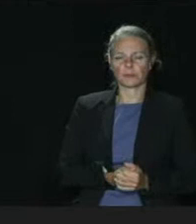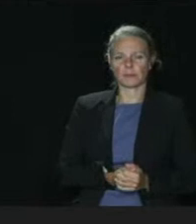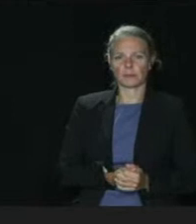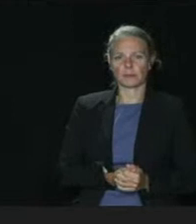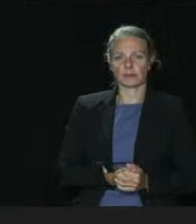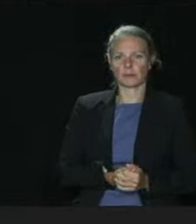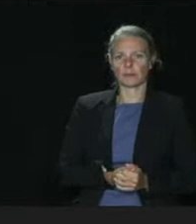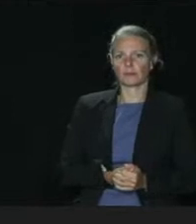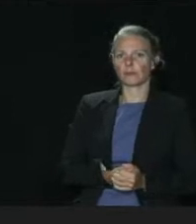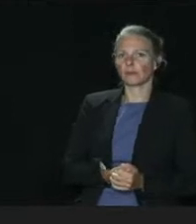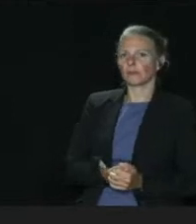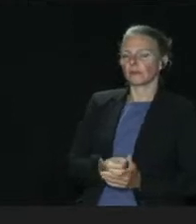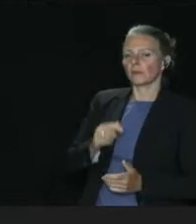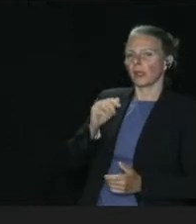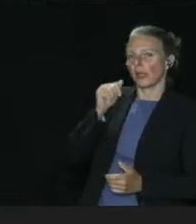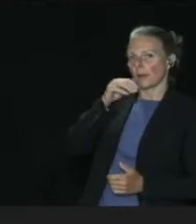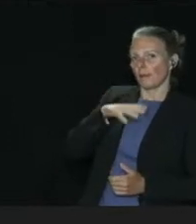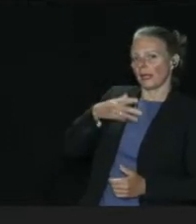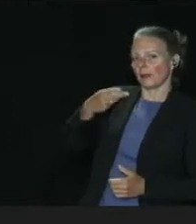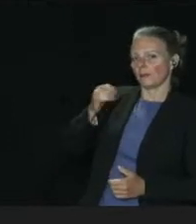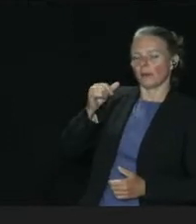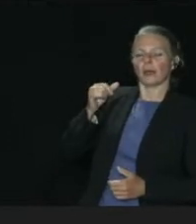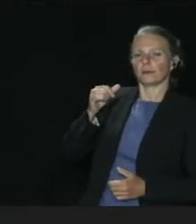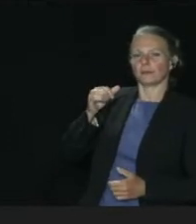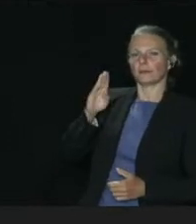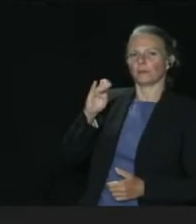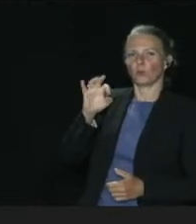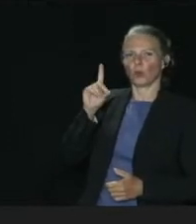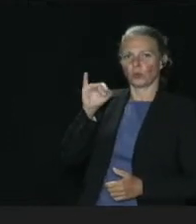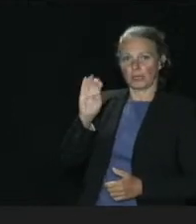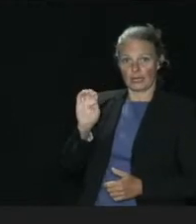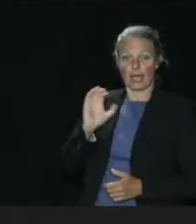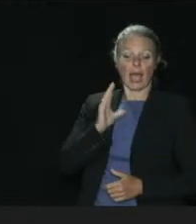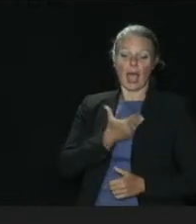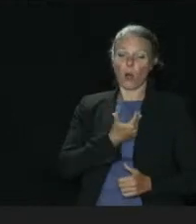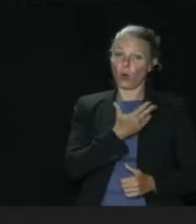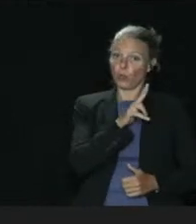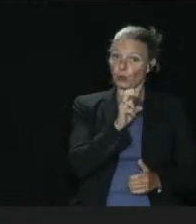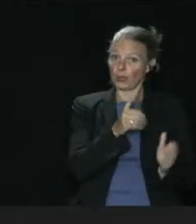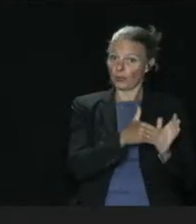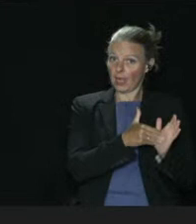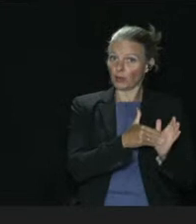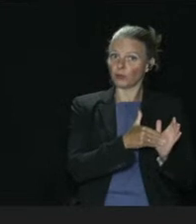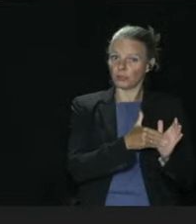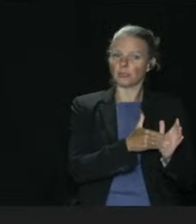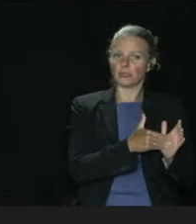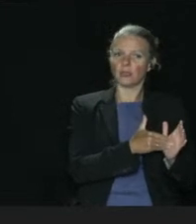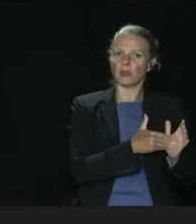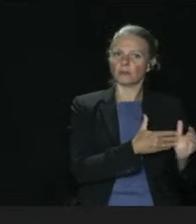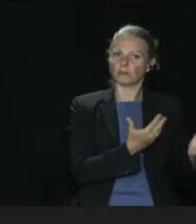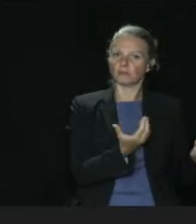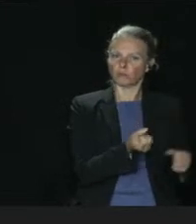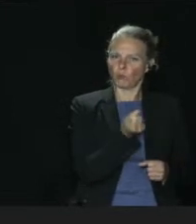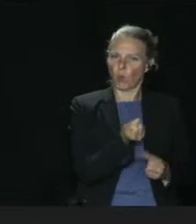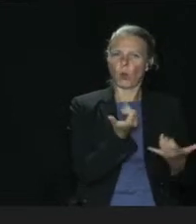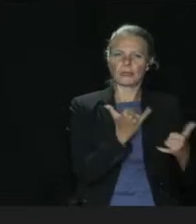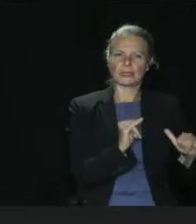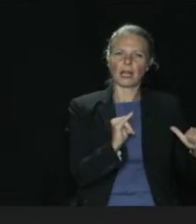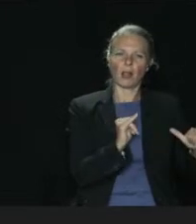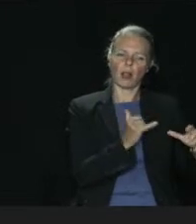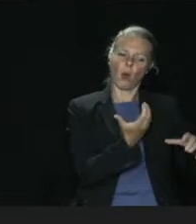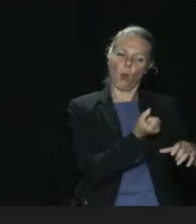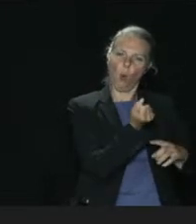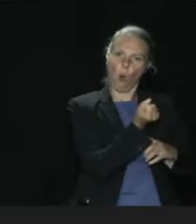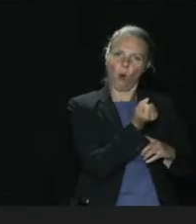So currently our doses are still in quarantine. They still technically belong to the manufacturer, so pending a